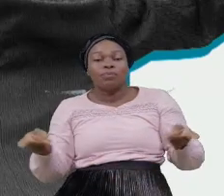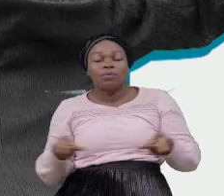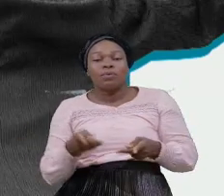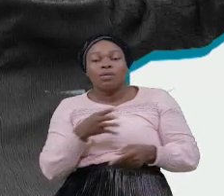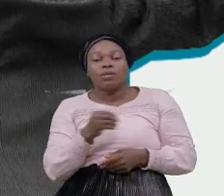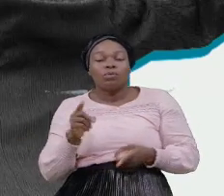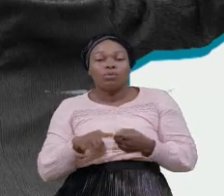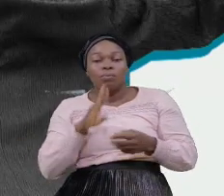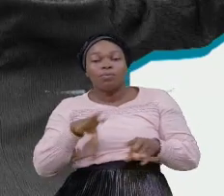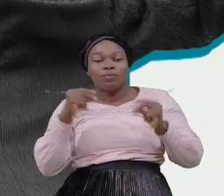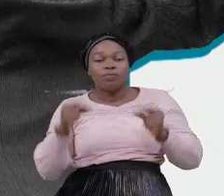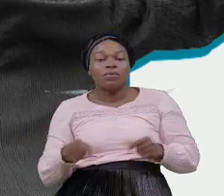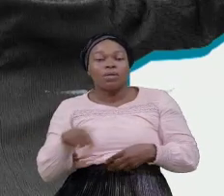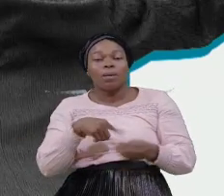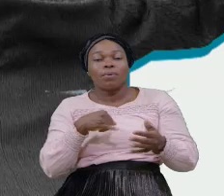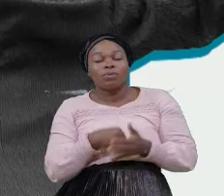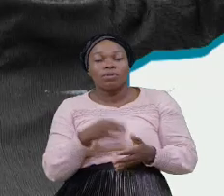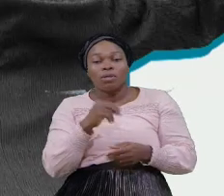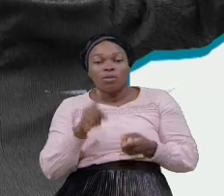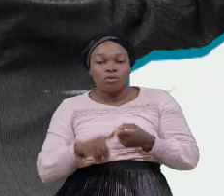it, please. Let's walk smartly.